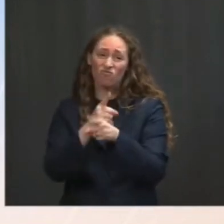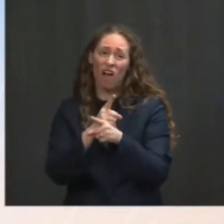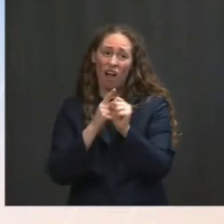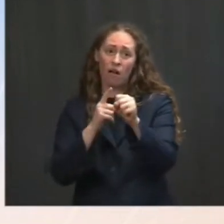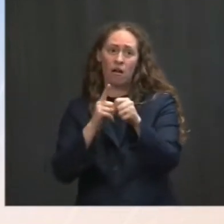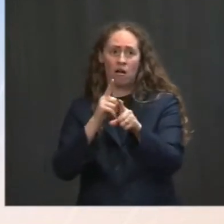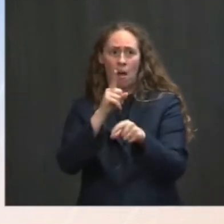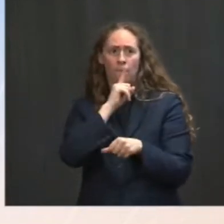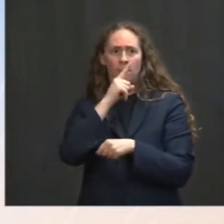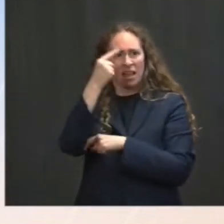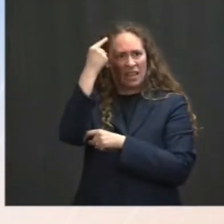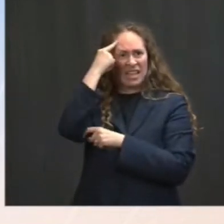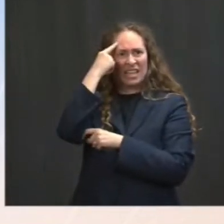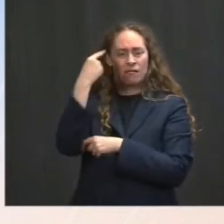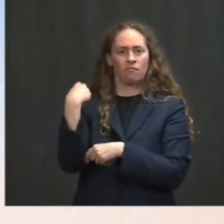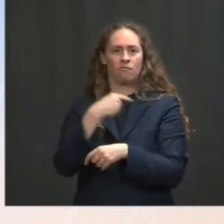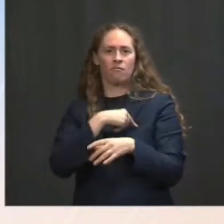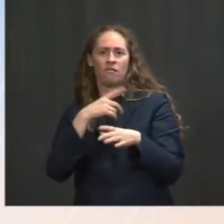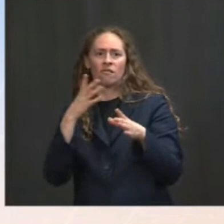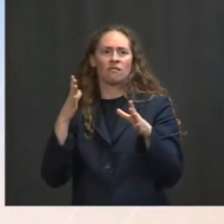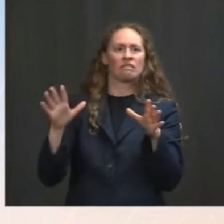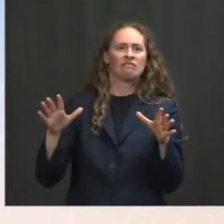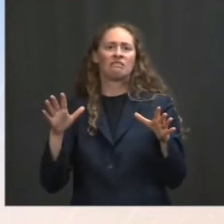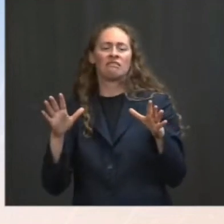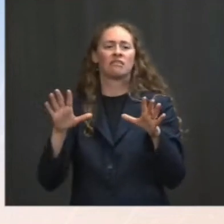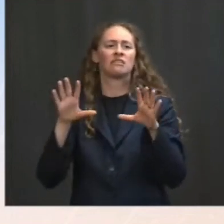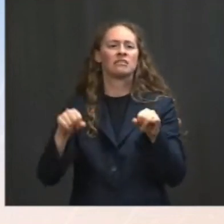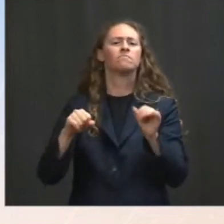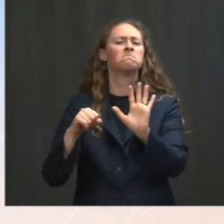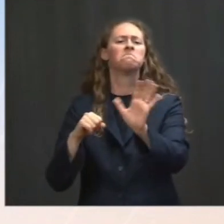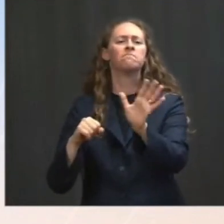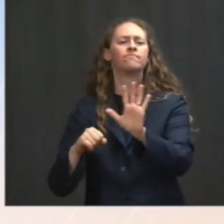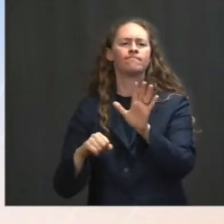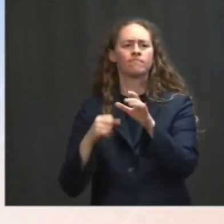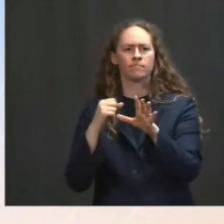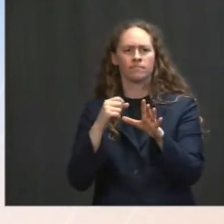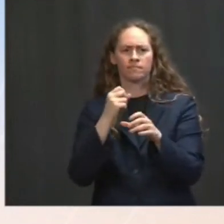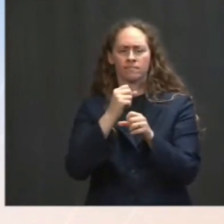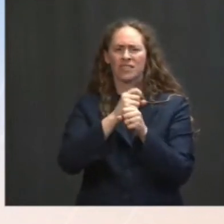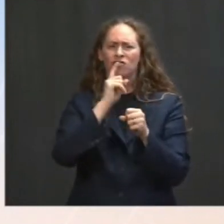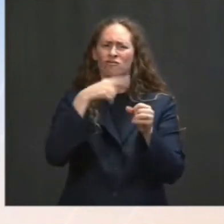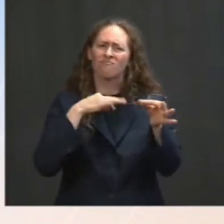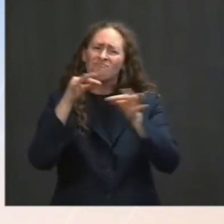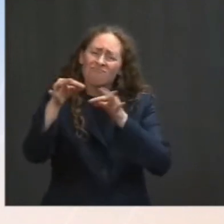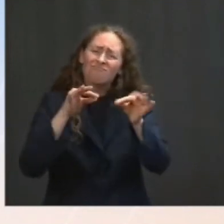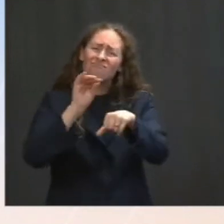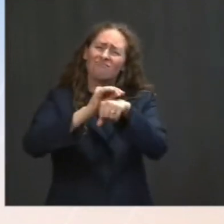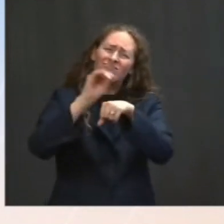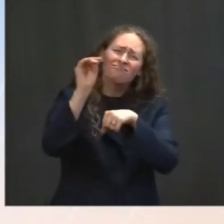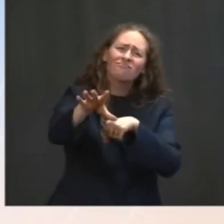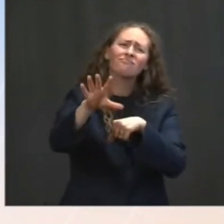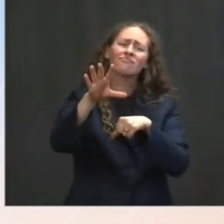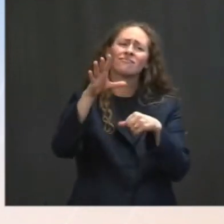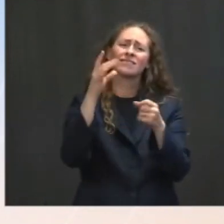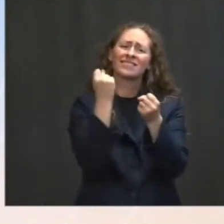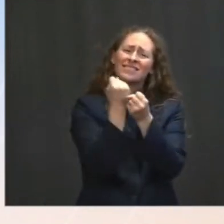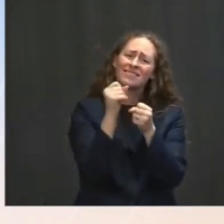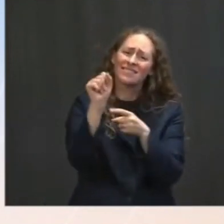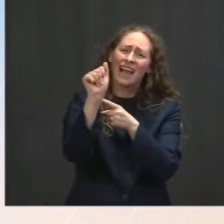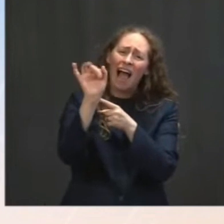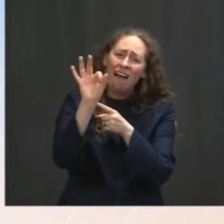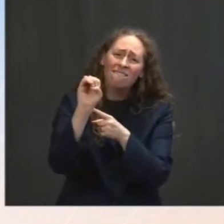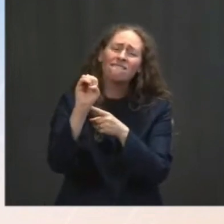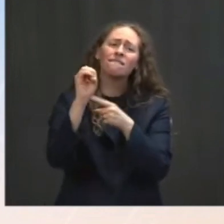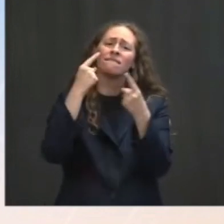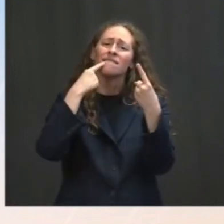politicizing the effectiveness of vaccines, the fact that they can save lives, young people, old people, middle-of-the-road people.